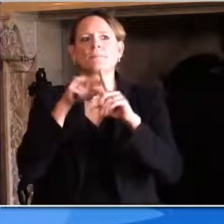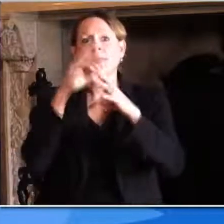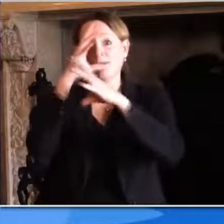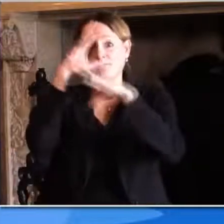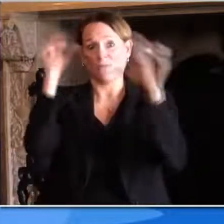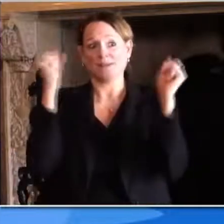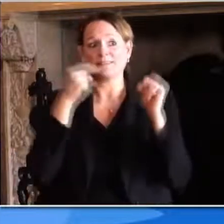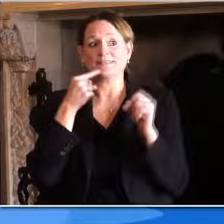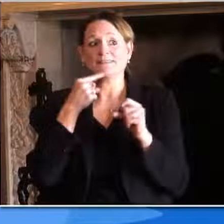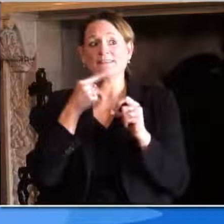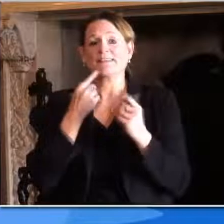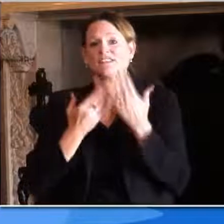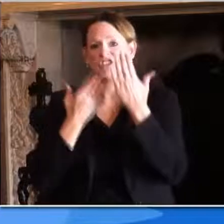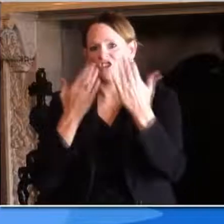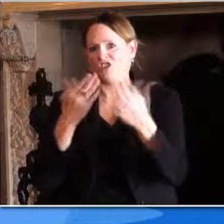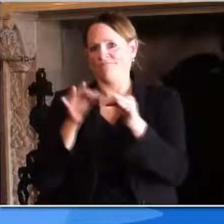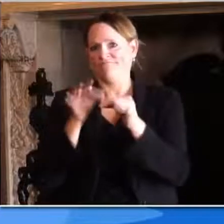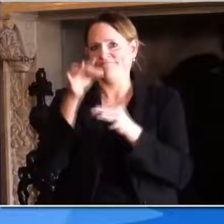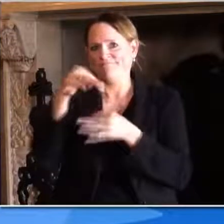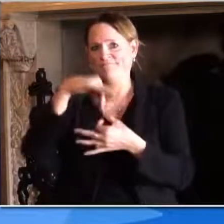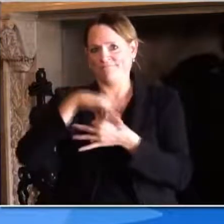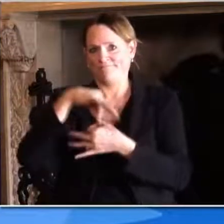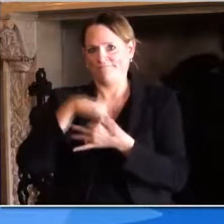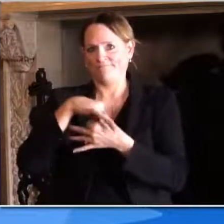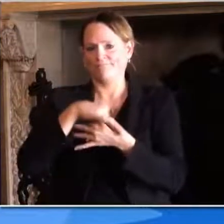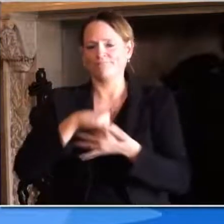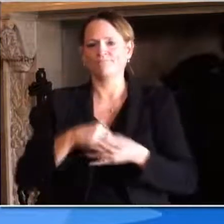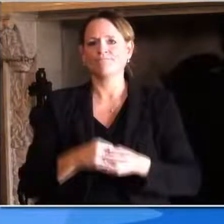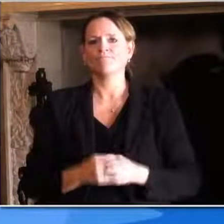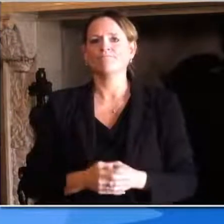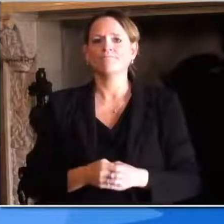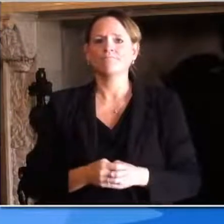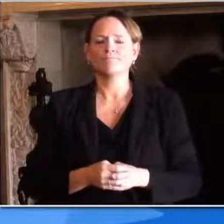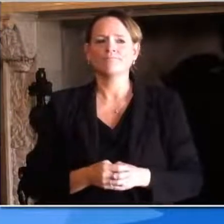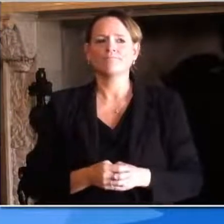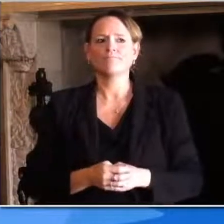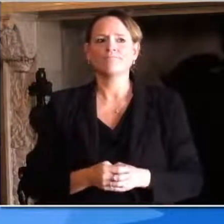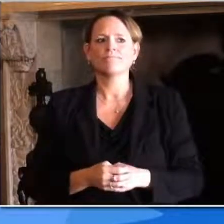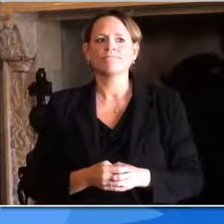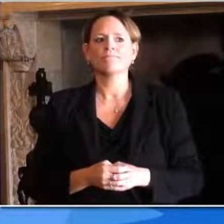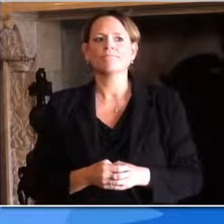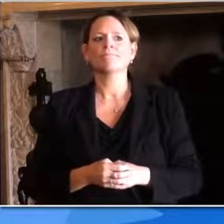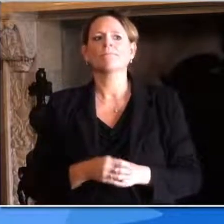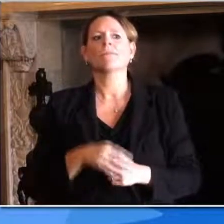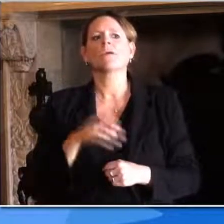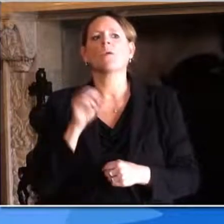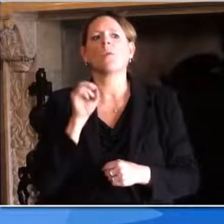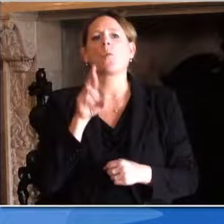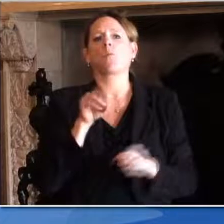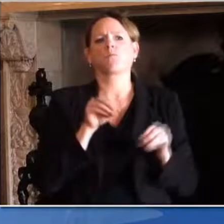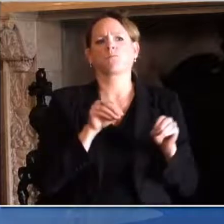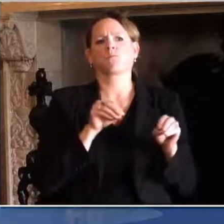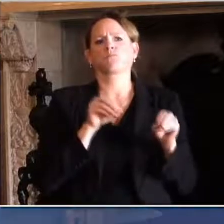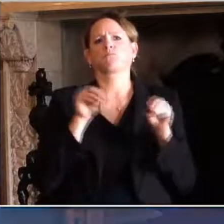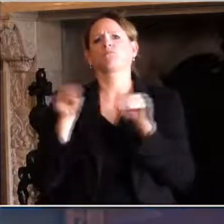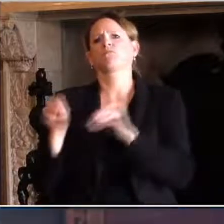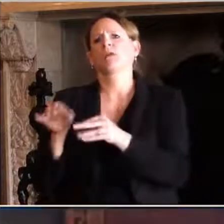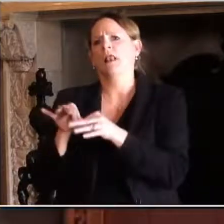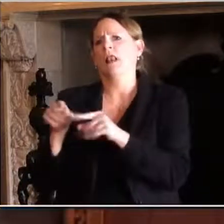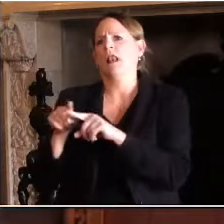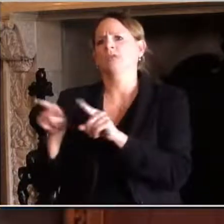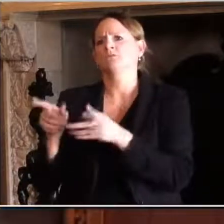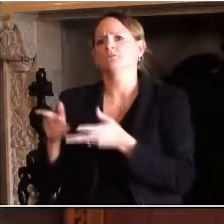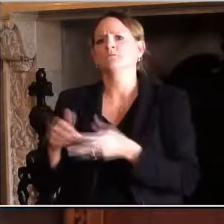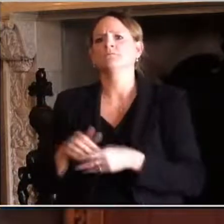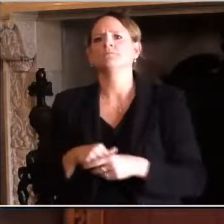to remind you that at one point you also tried to move an election. Yeah, that's true, I did.